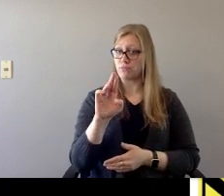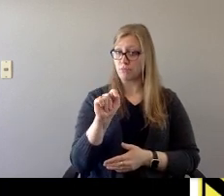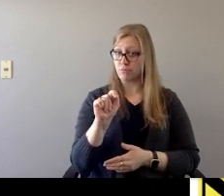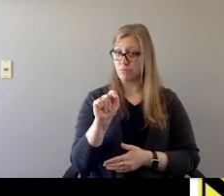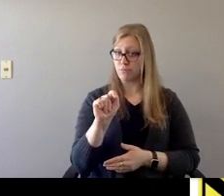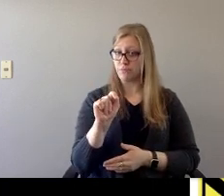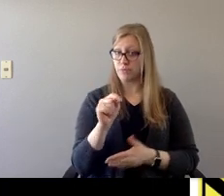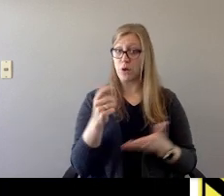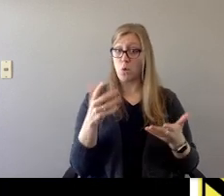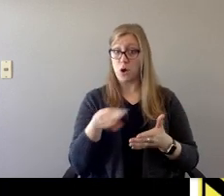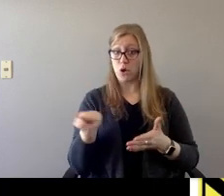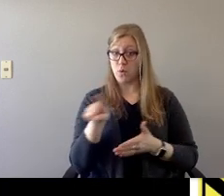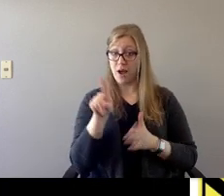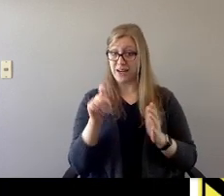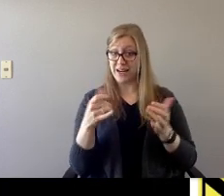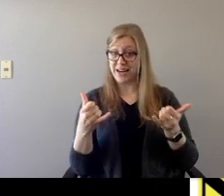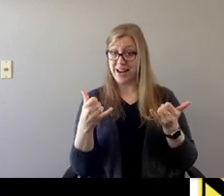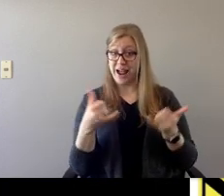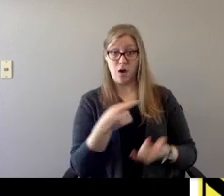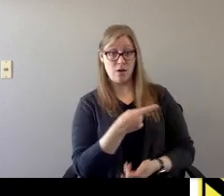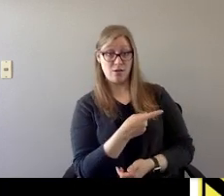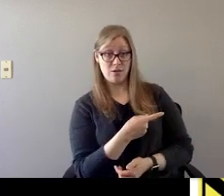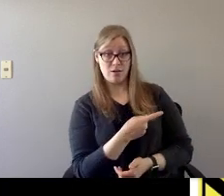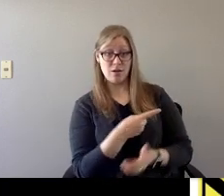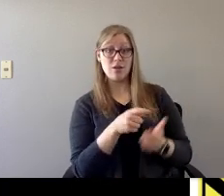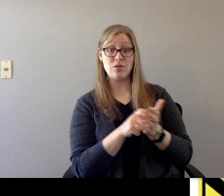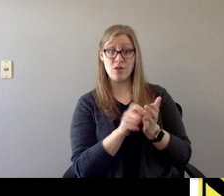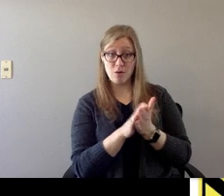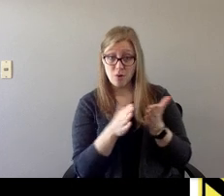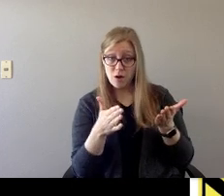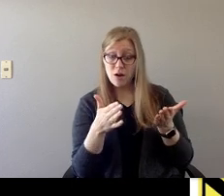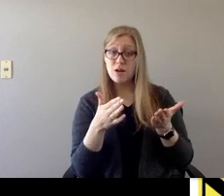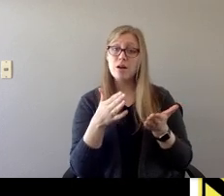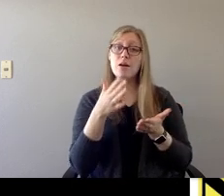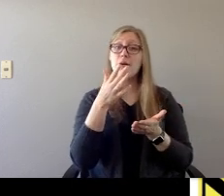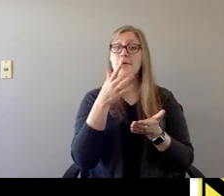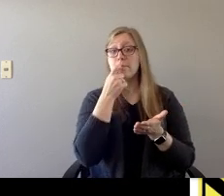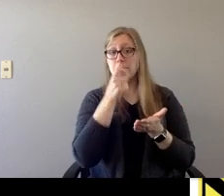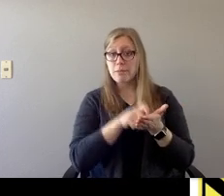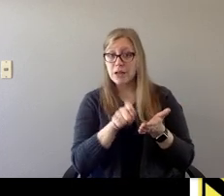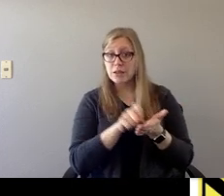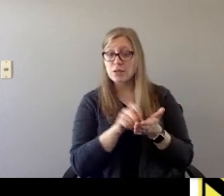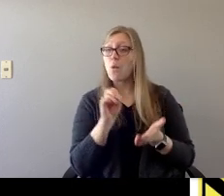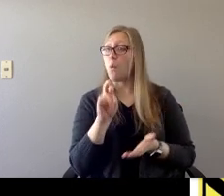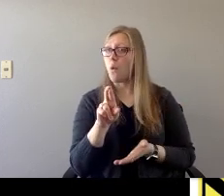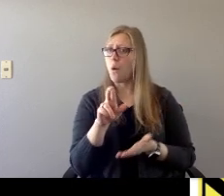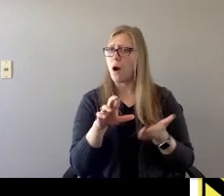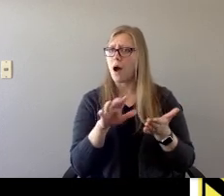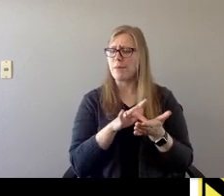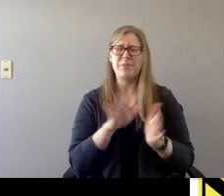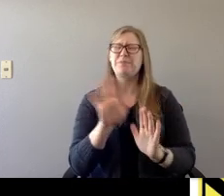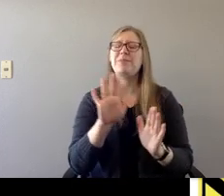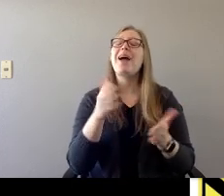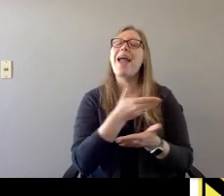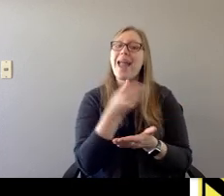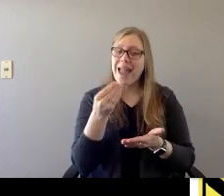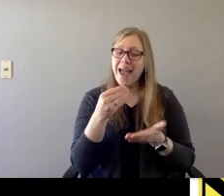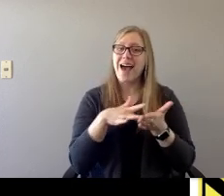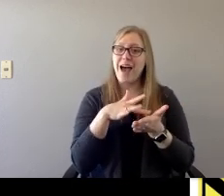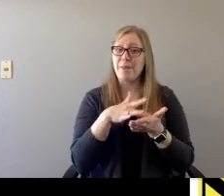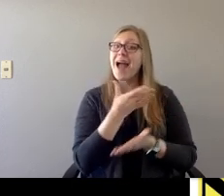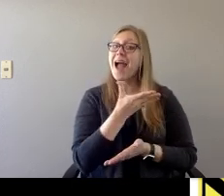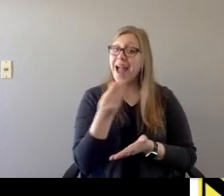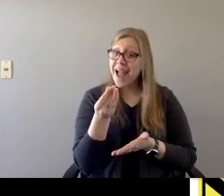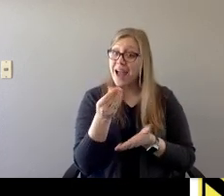Here's what you'll need to do now. You need a notebook, a pen or a pencil, or your iPad. And in your notebook, I want